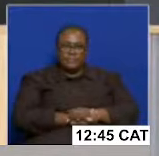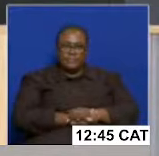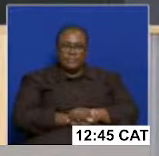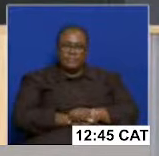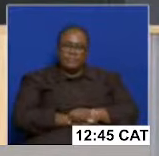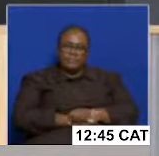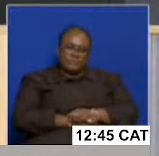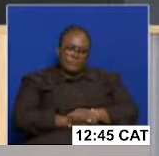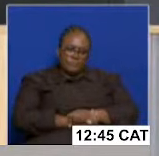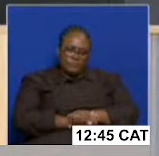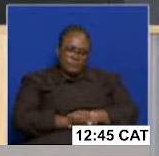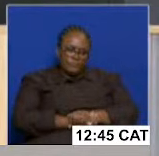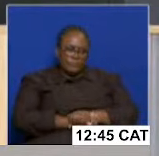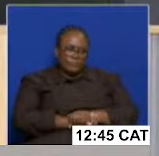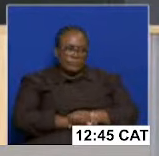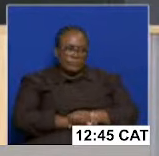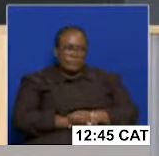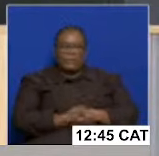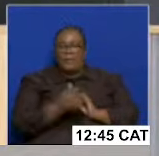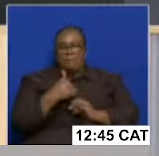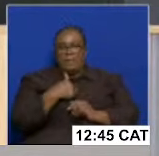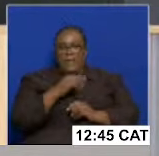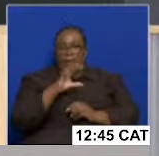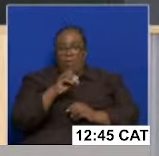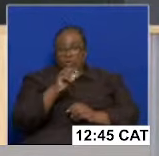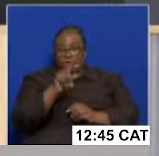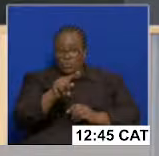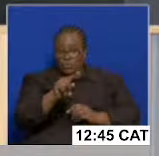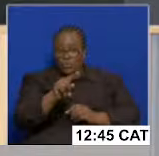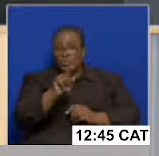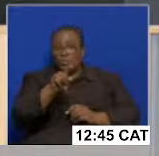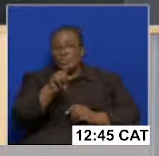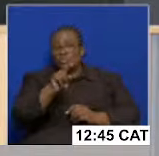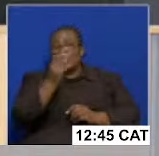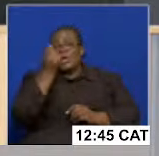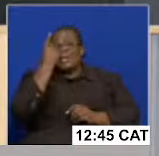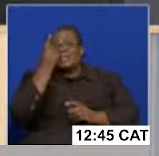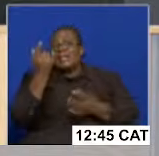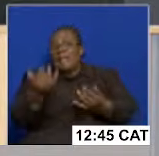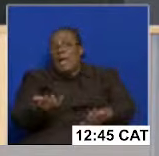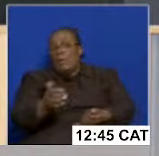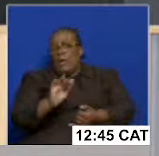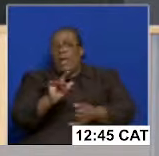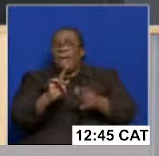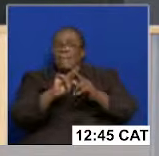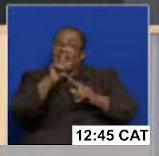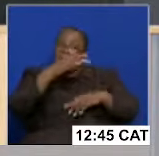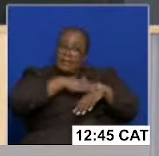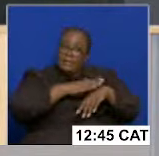I'm not asking you about what you understand now, but about what you understood then.